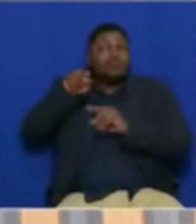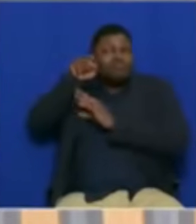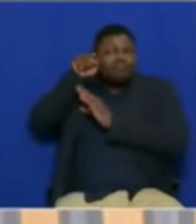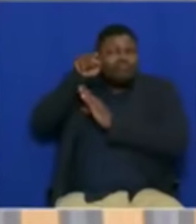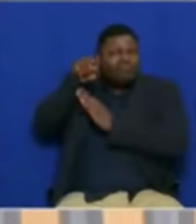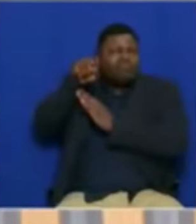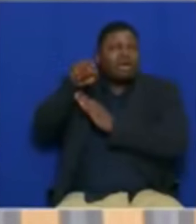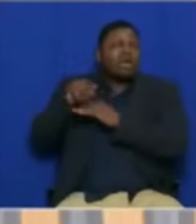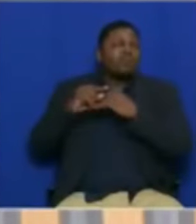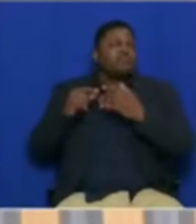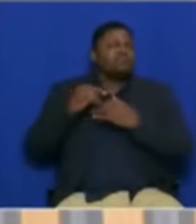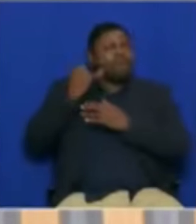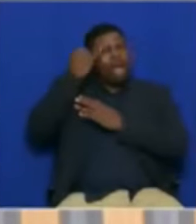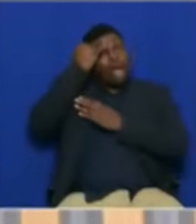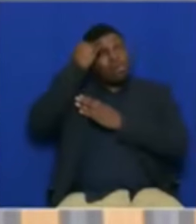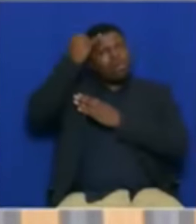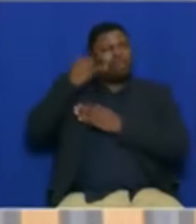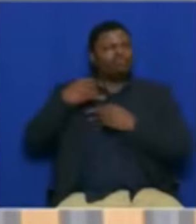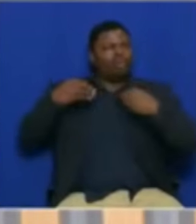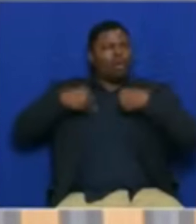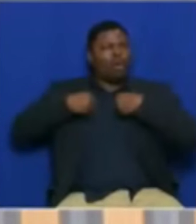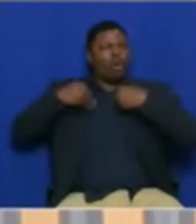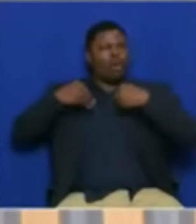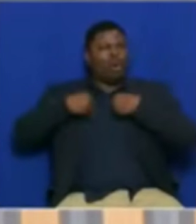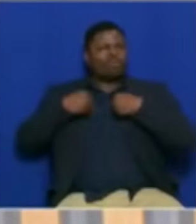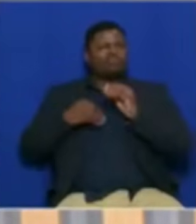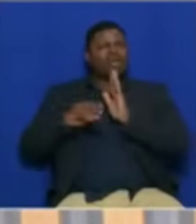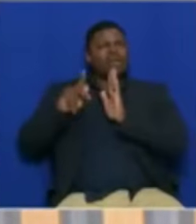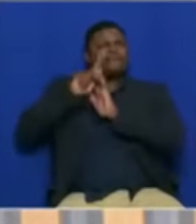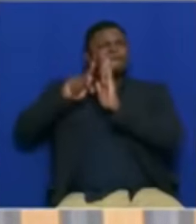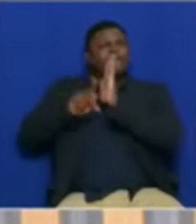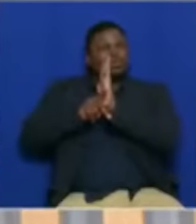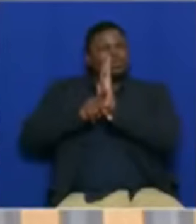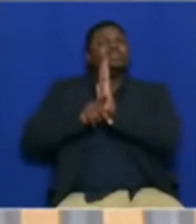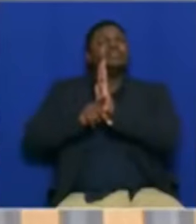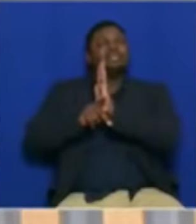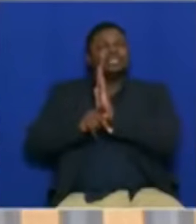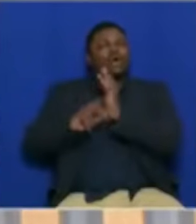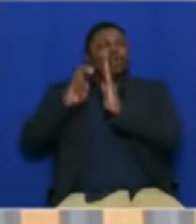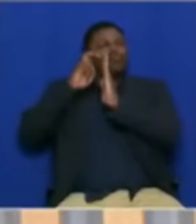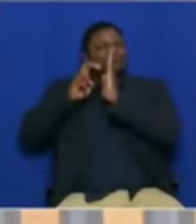only people from crime intelligence because that's a sensitive area.